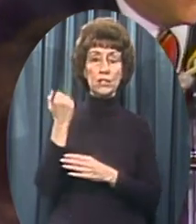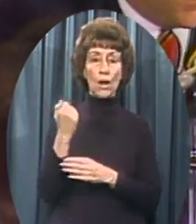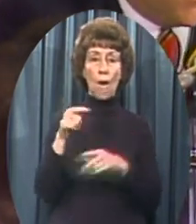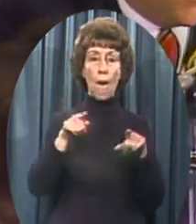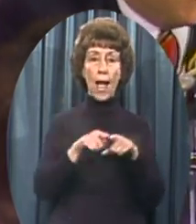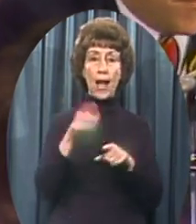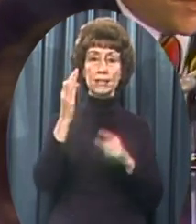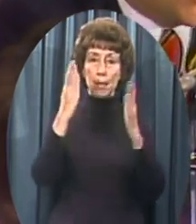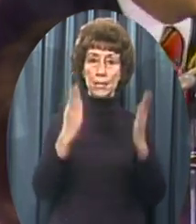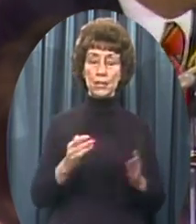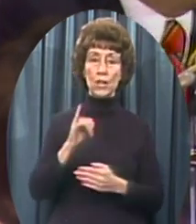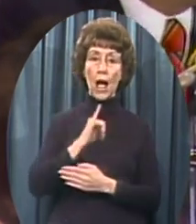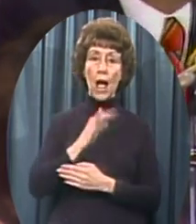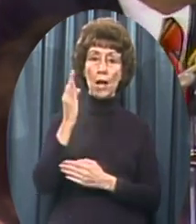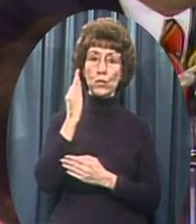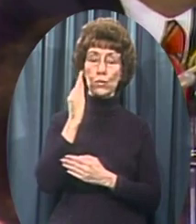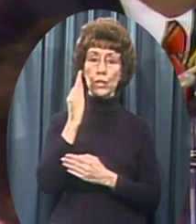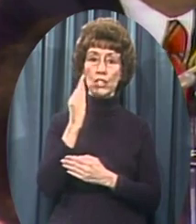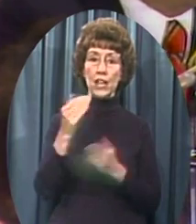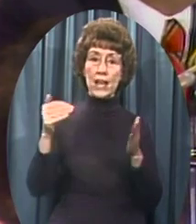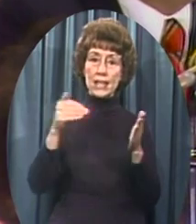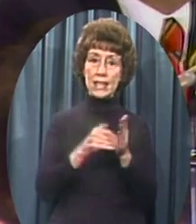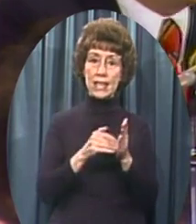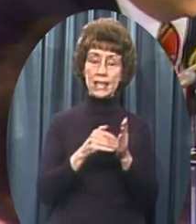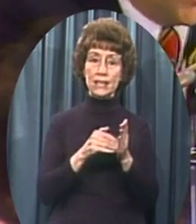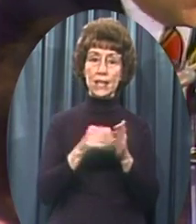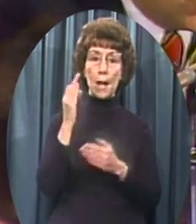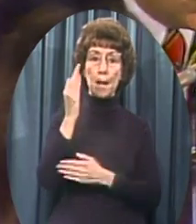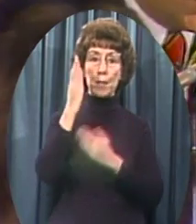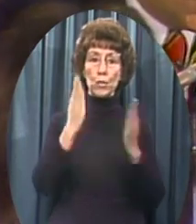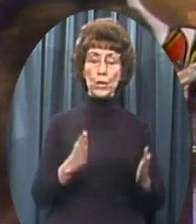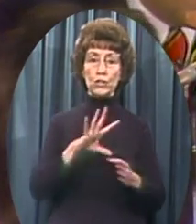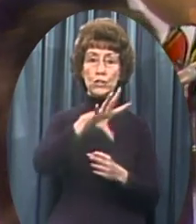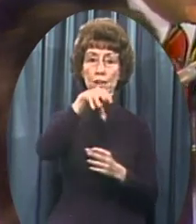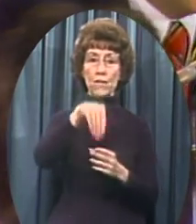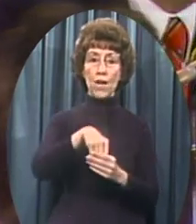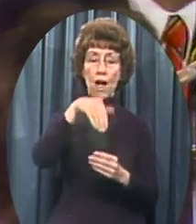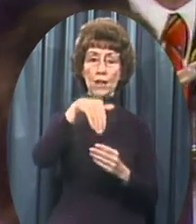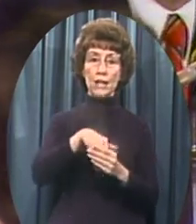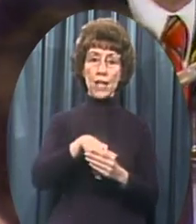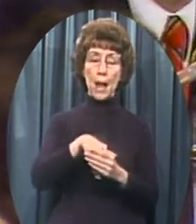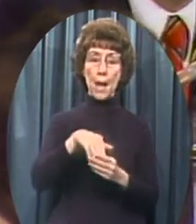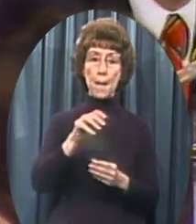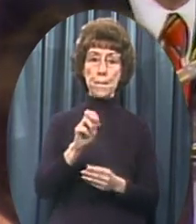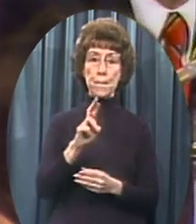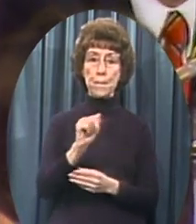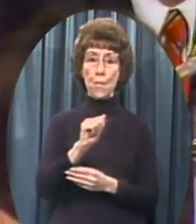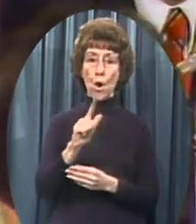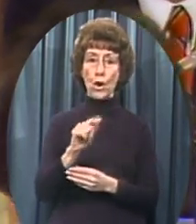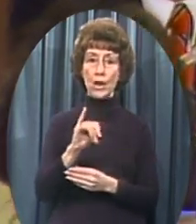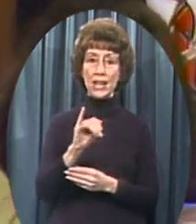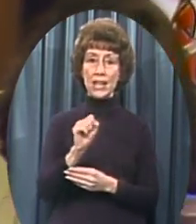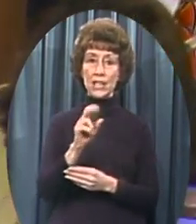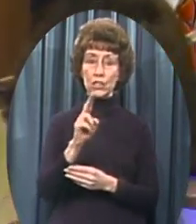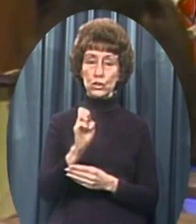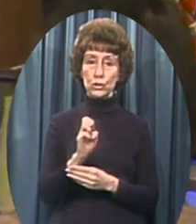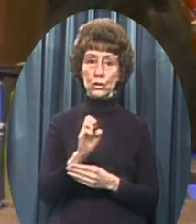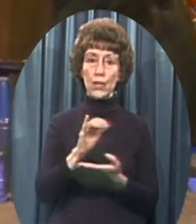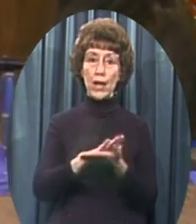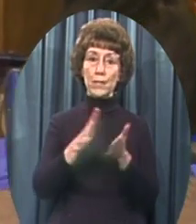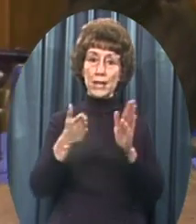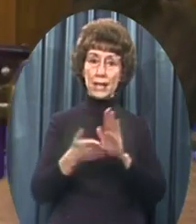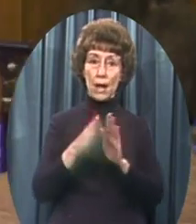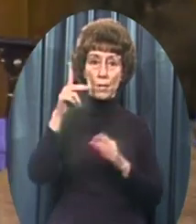against ministers getting involved in moral and social issues that had become political. It was my conviction then